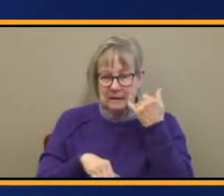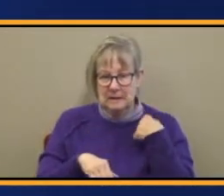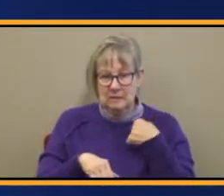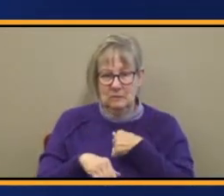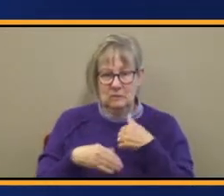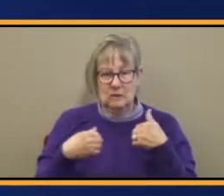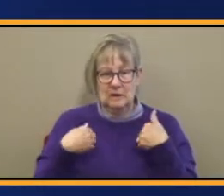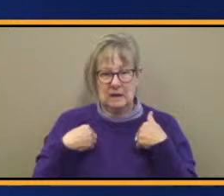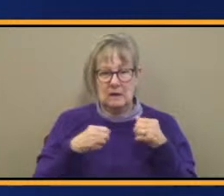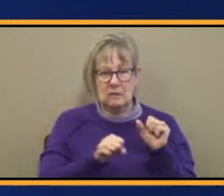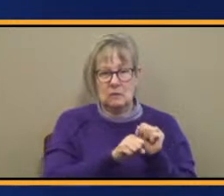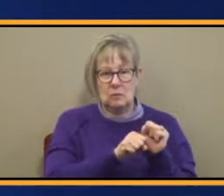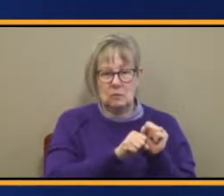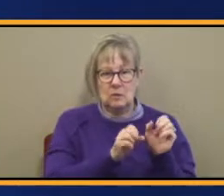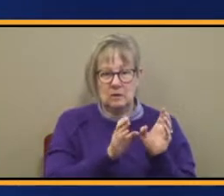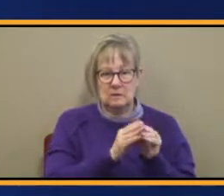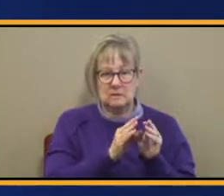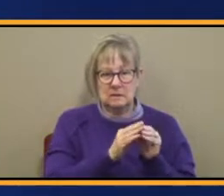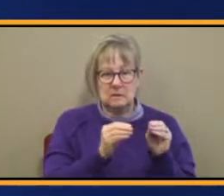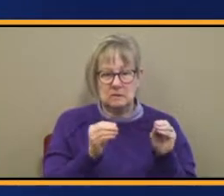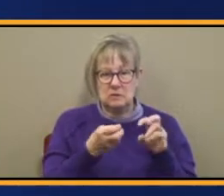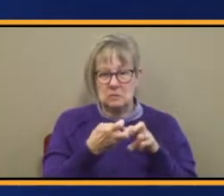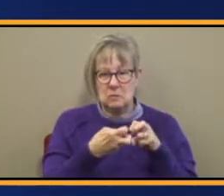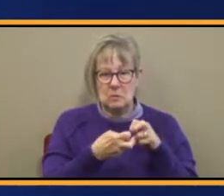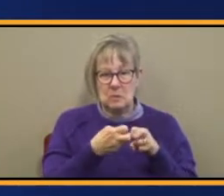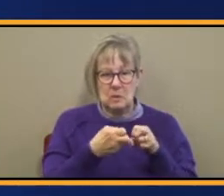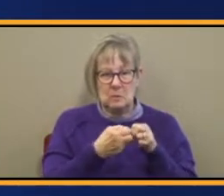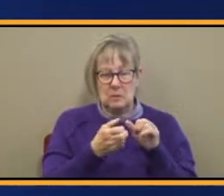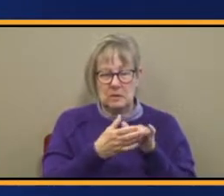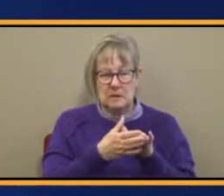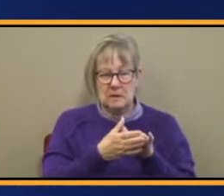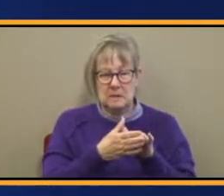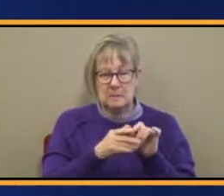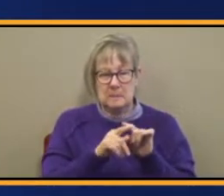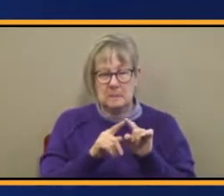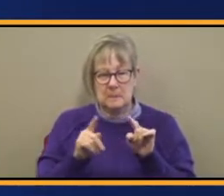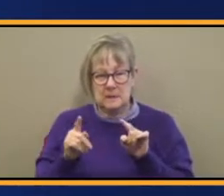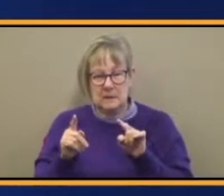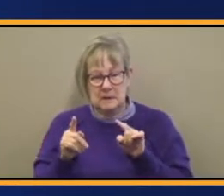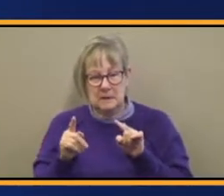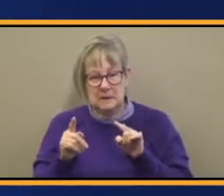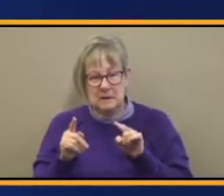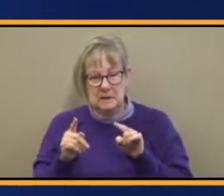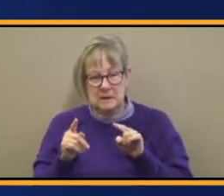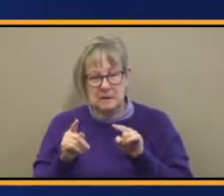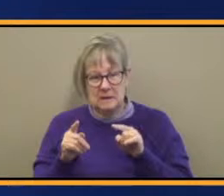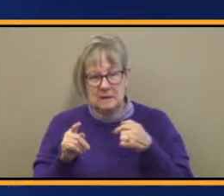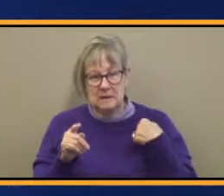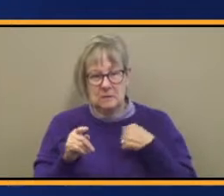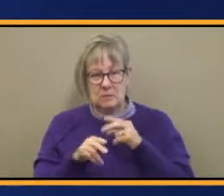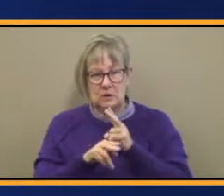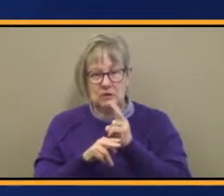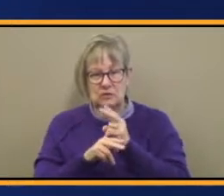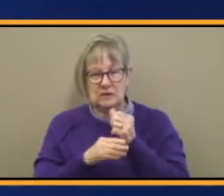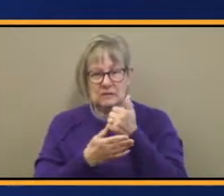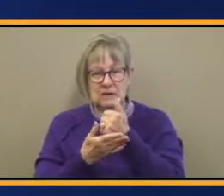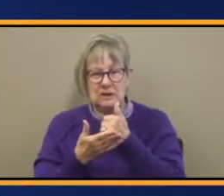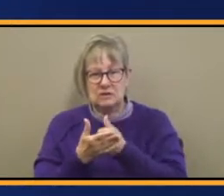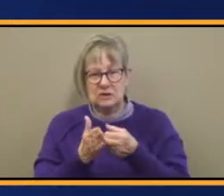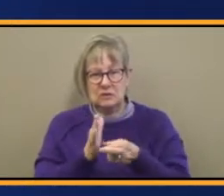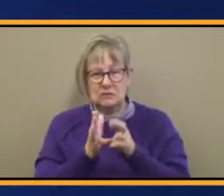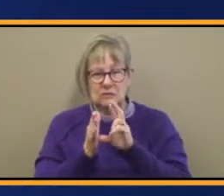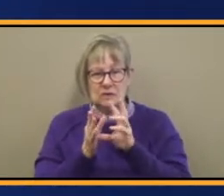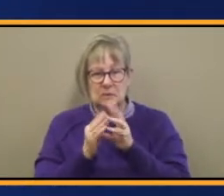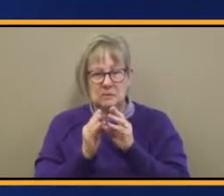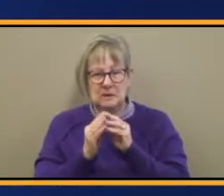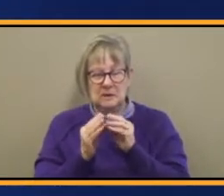the work session, no problem with that. But preceding that, we usually have an agenda review meeting. And I've felt over the years